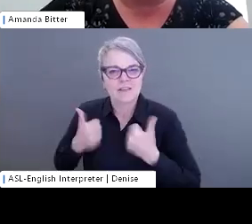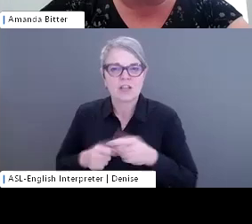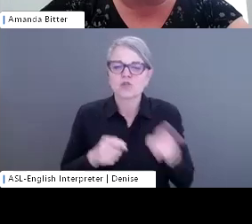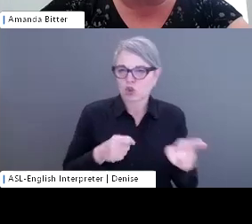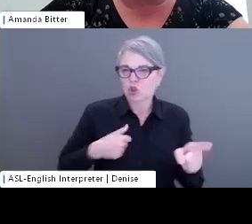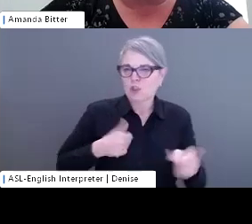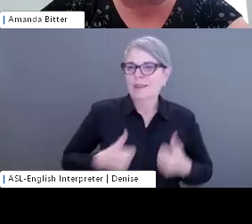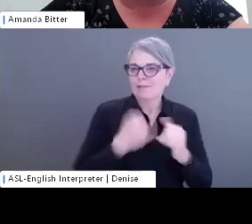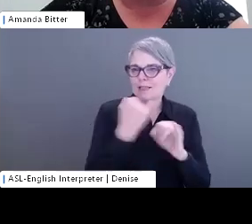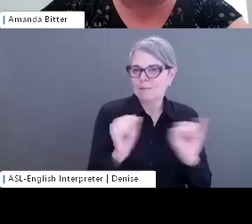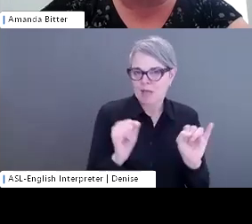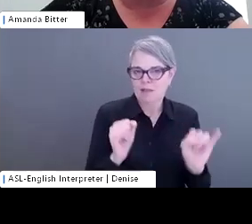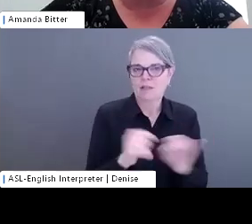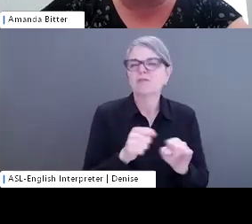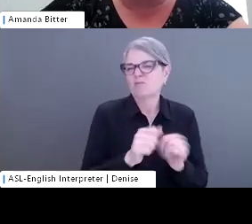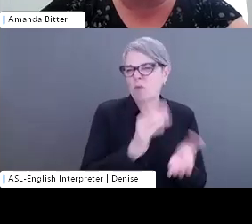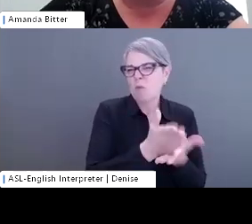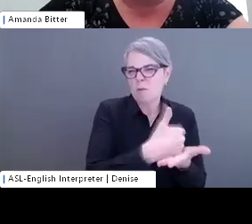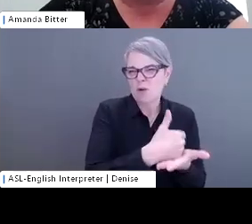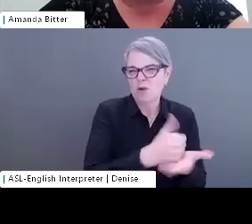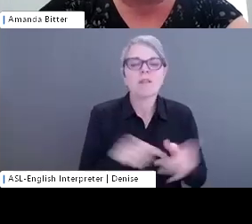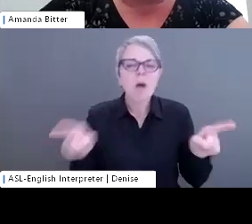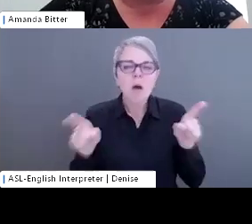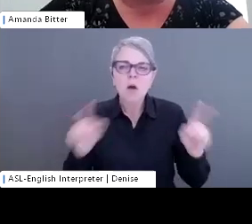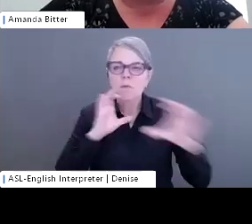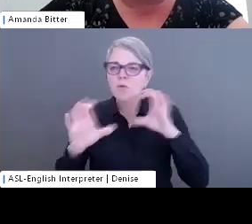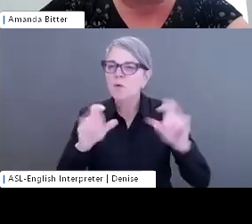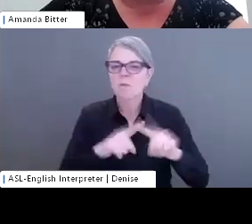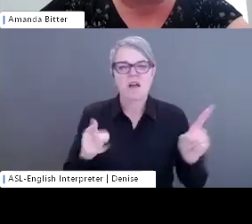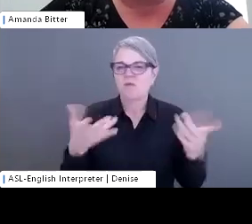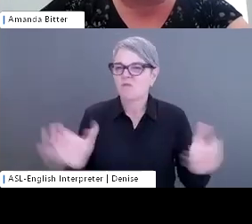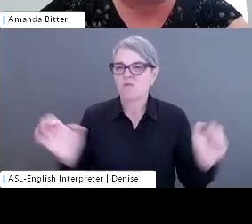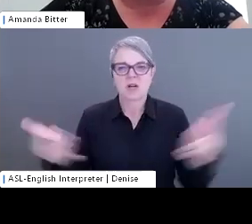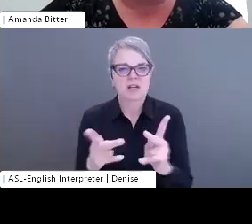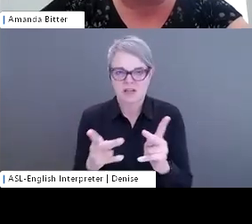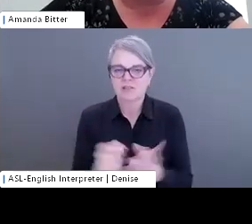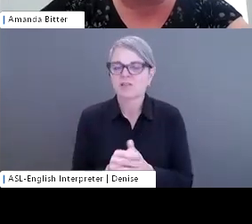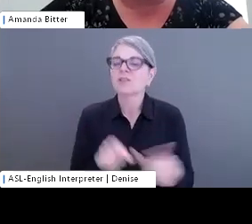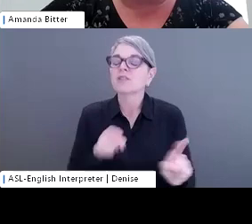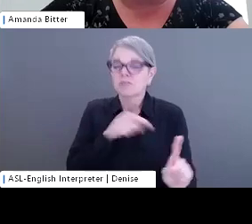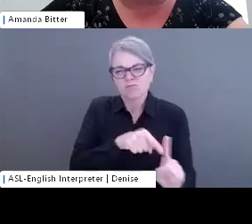communicate, but she has no plans to reconcile the relationship. She feels that the event was the result of a medical